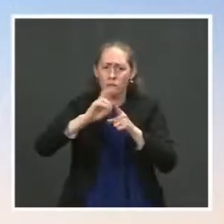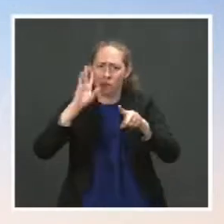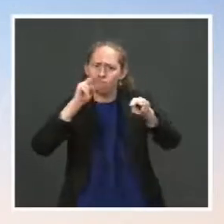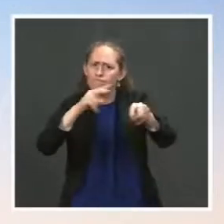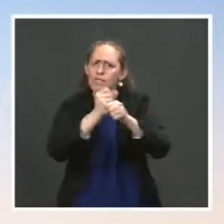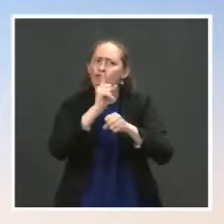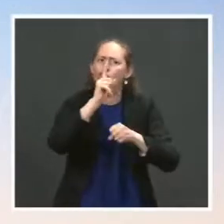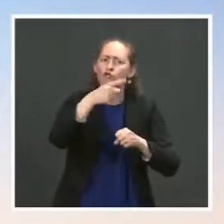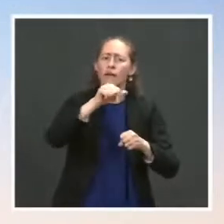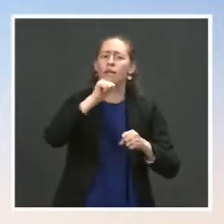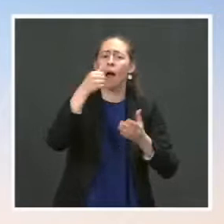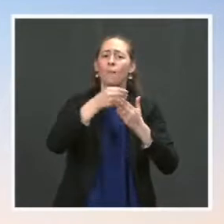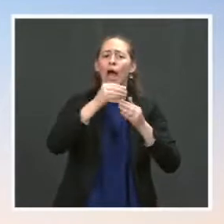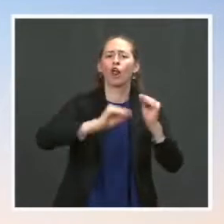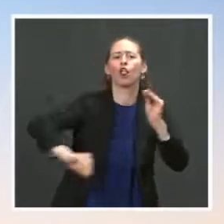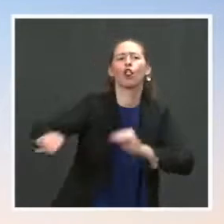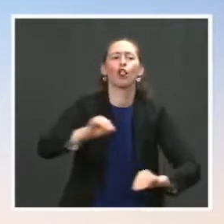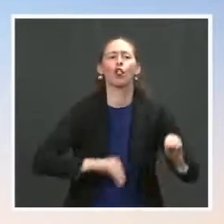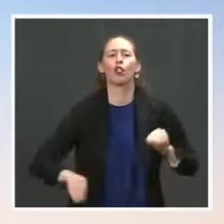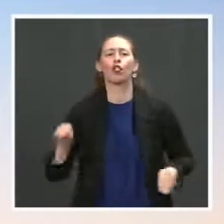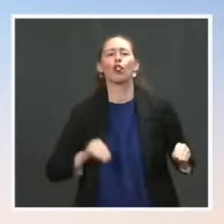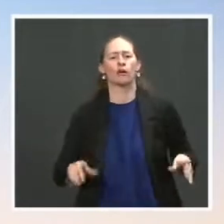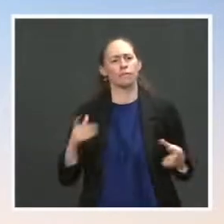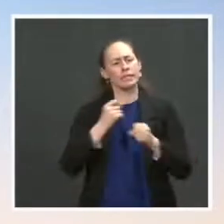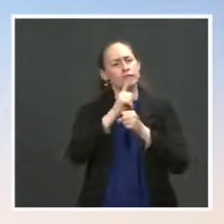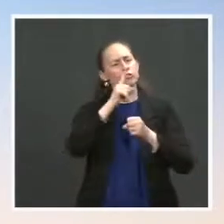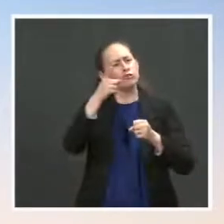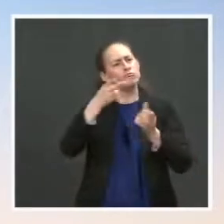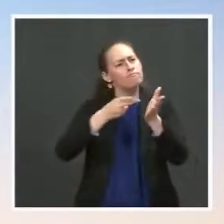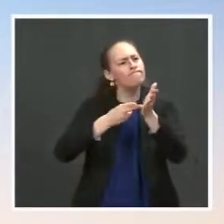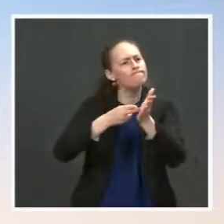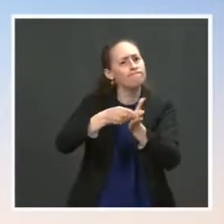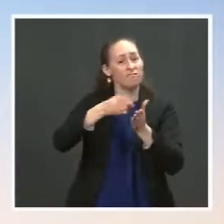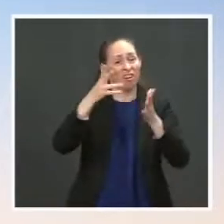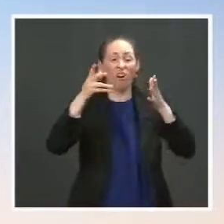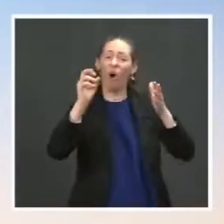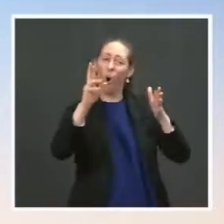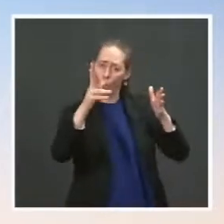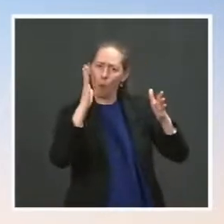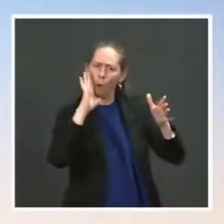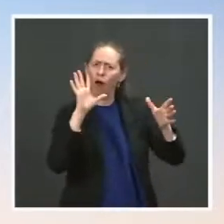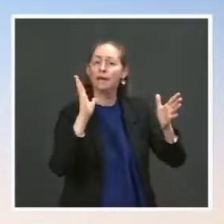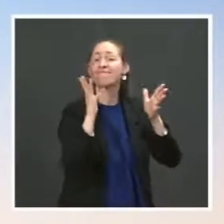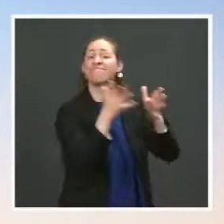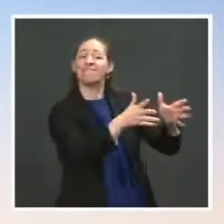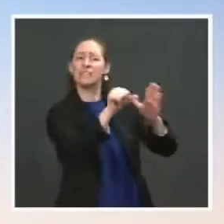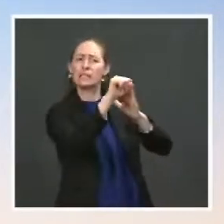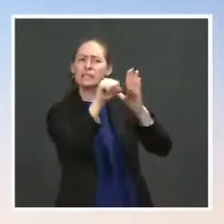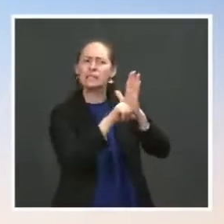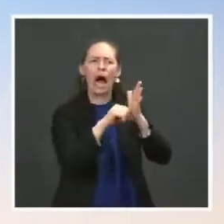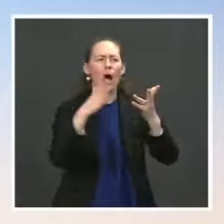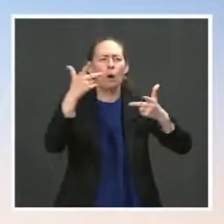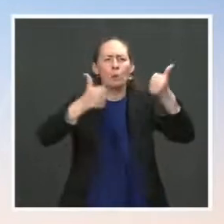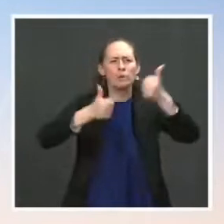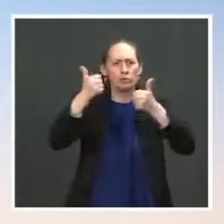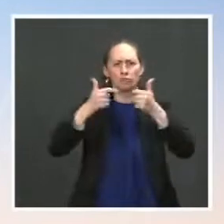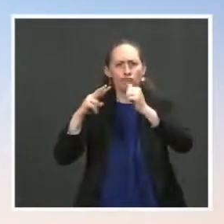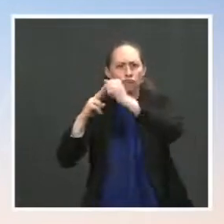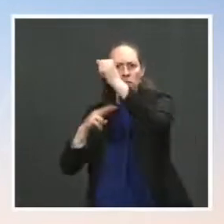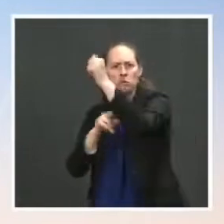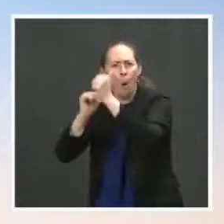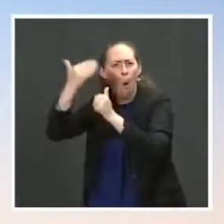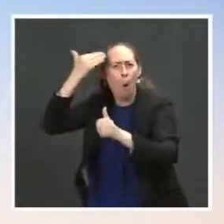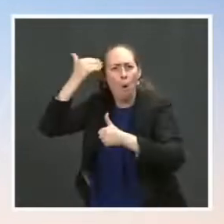the inevitable choices that are going to have to be made in terms of which bridge gets fixed first, which road gets